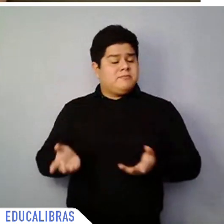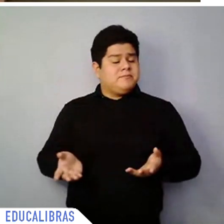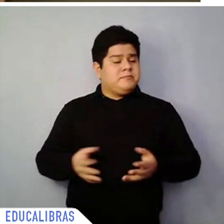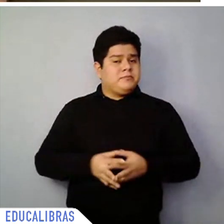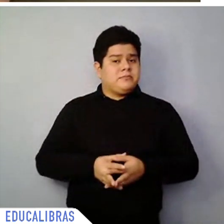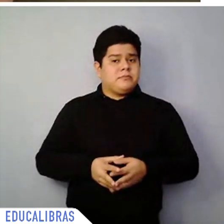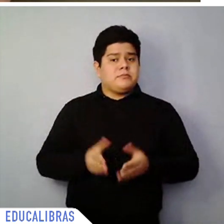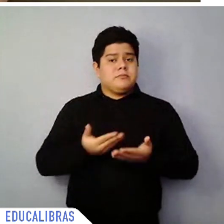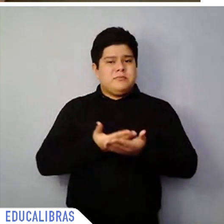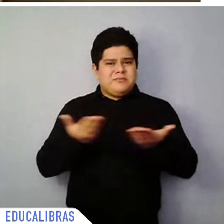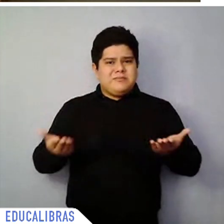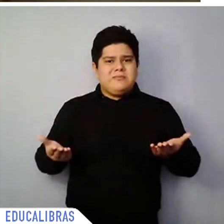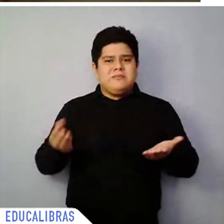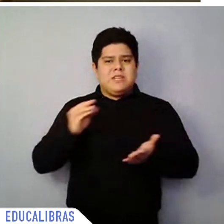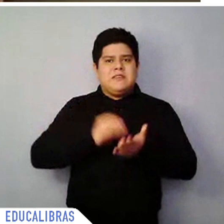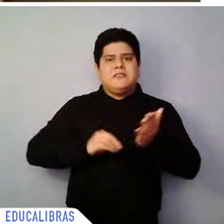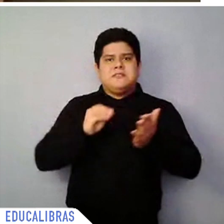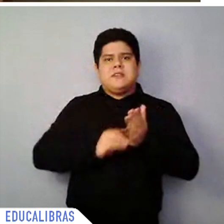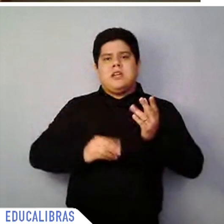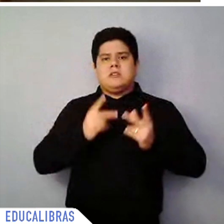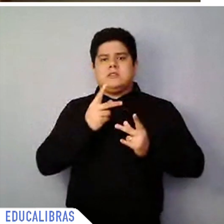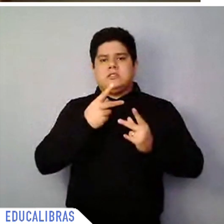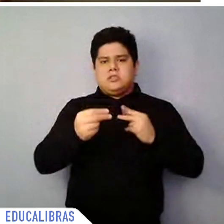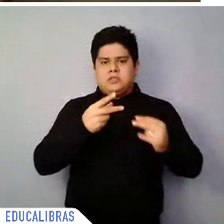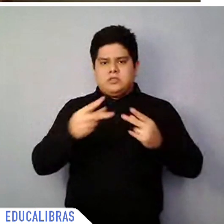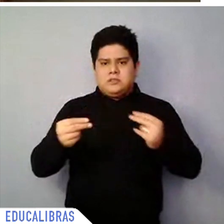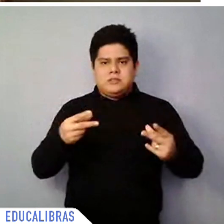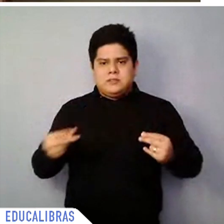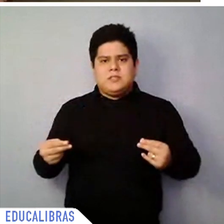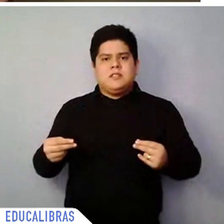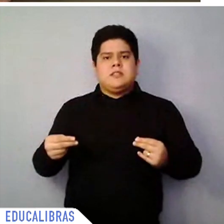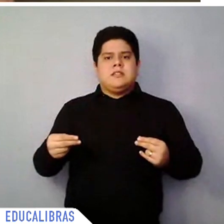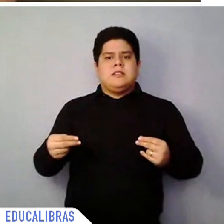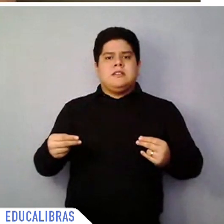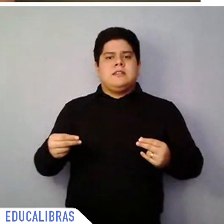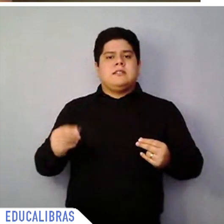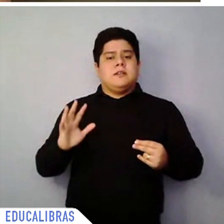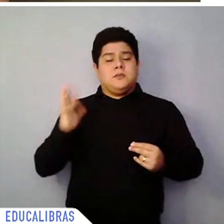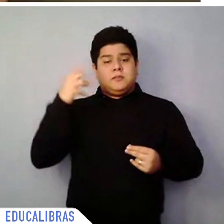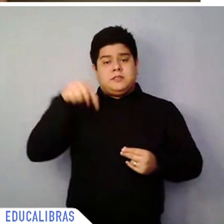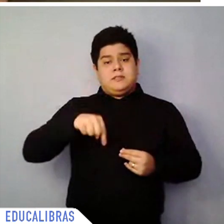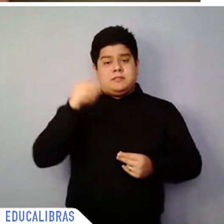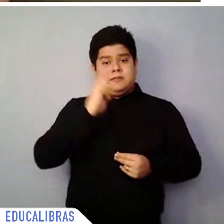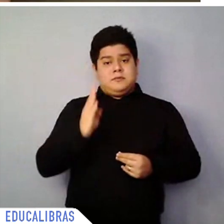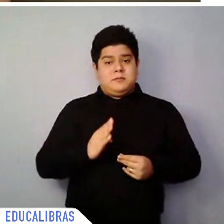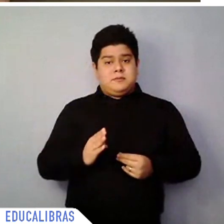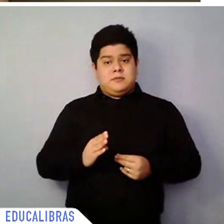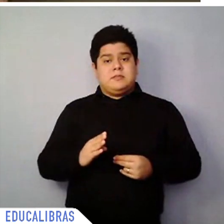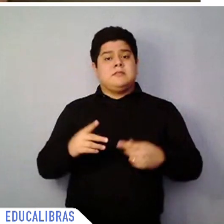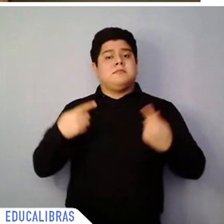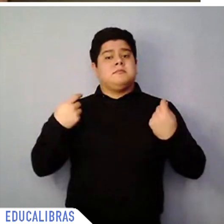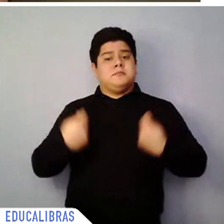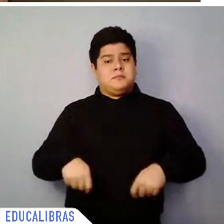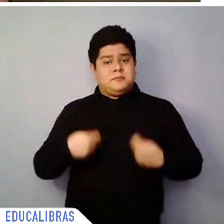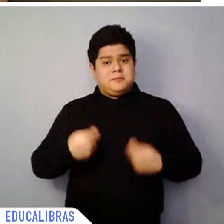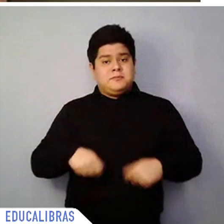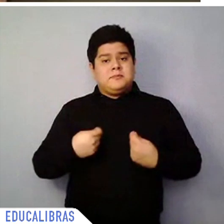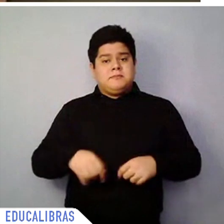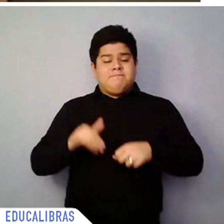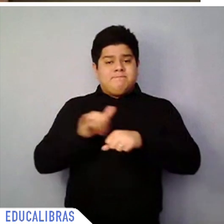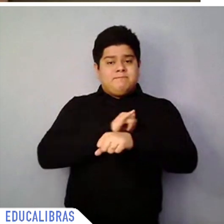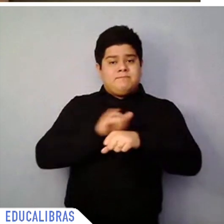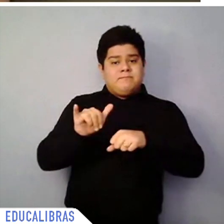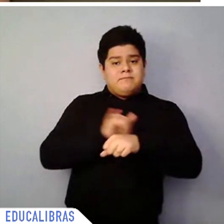So in face of the lack of vaccines that we are experiencing in our country, I think